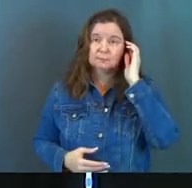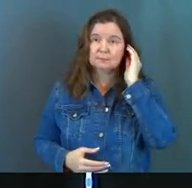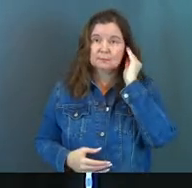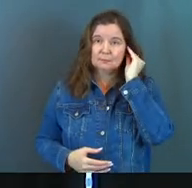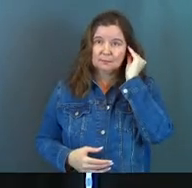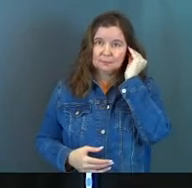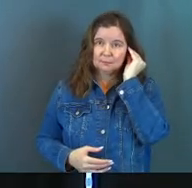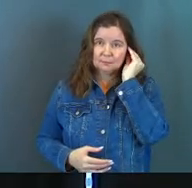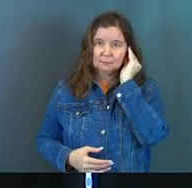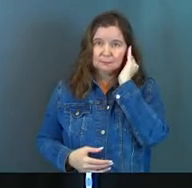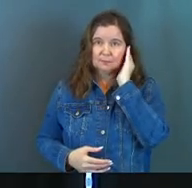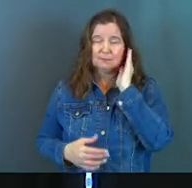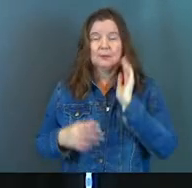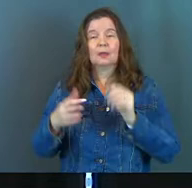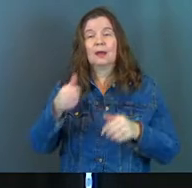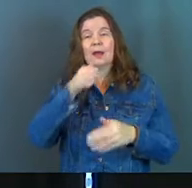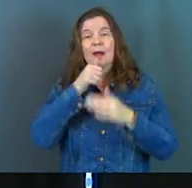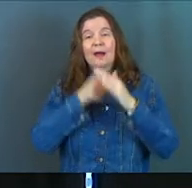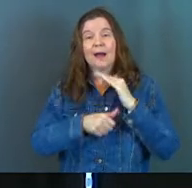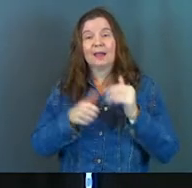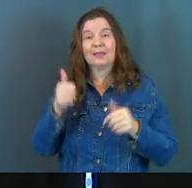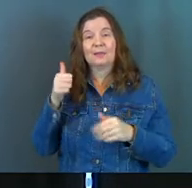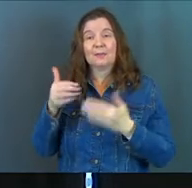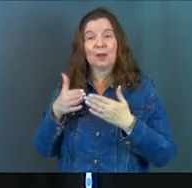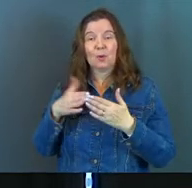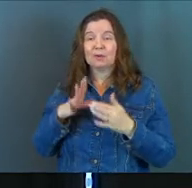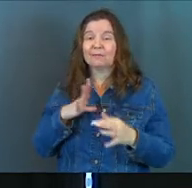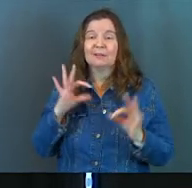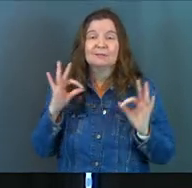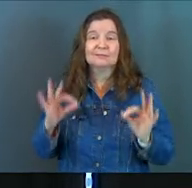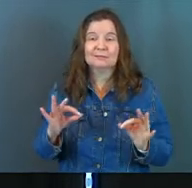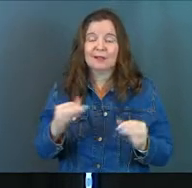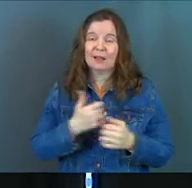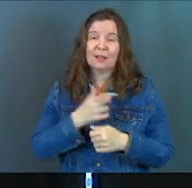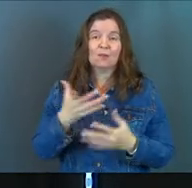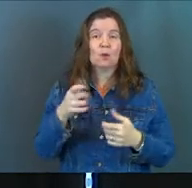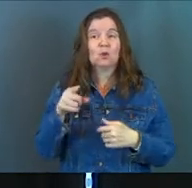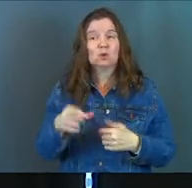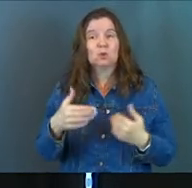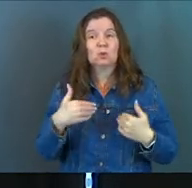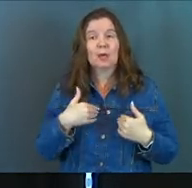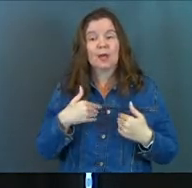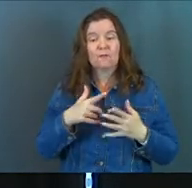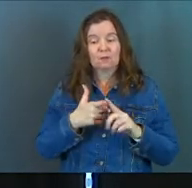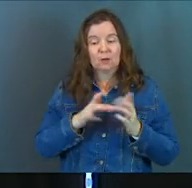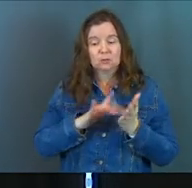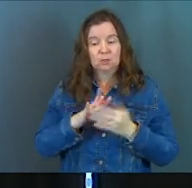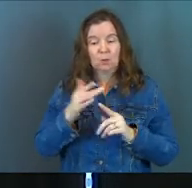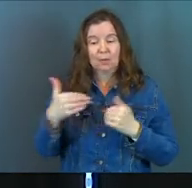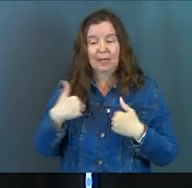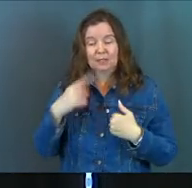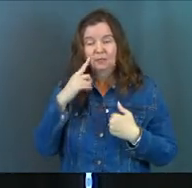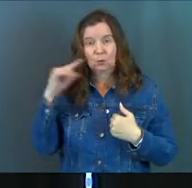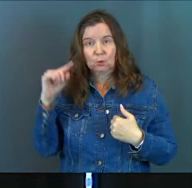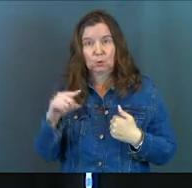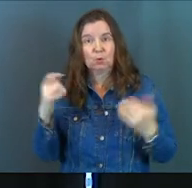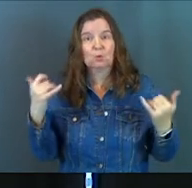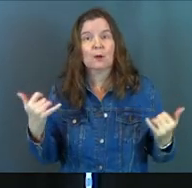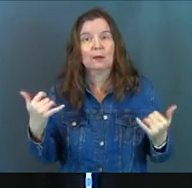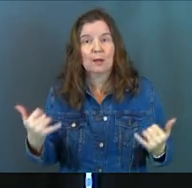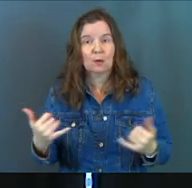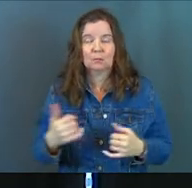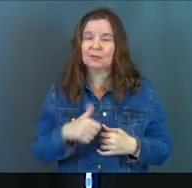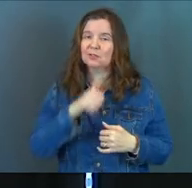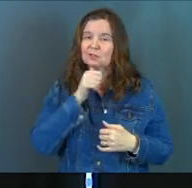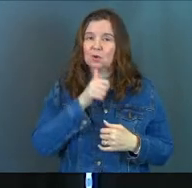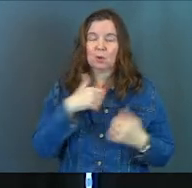back corner. Praise God. I love you. I want you to have from Jesus what he has for you right now,